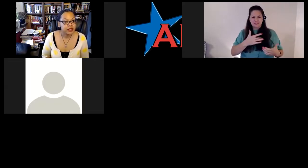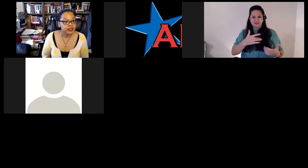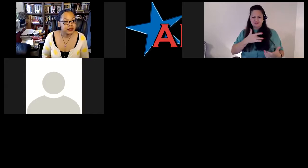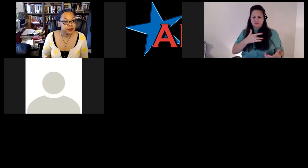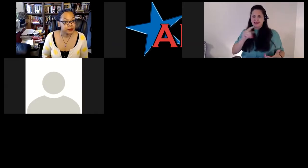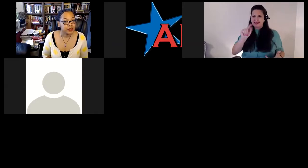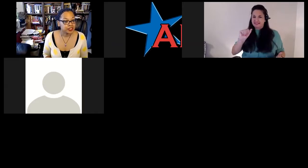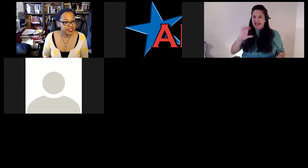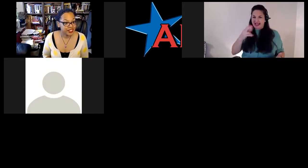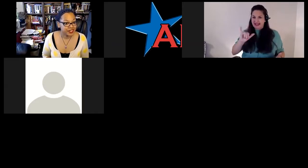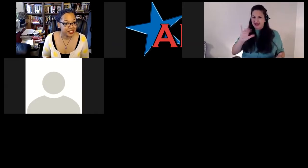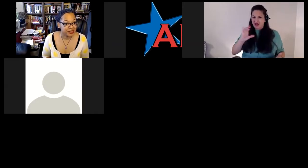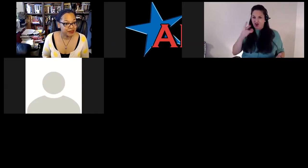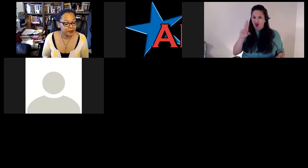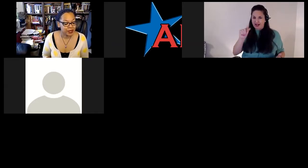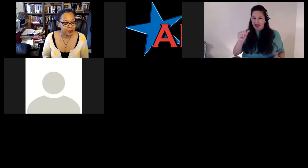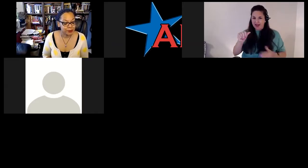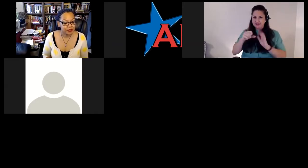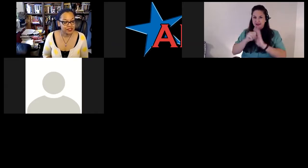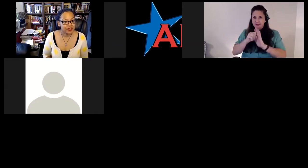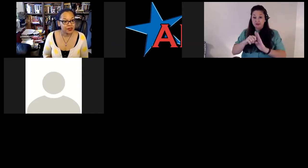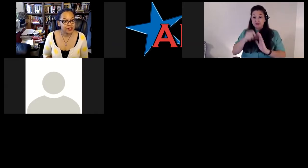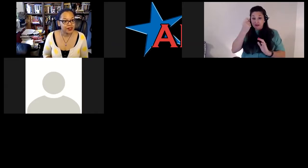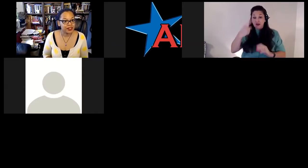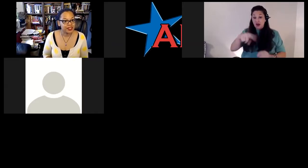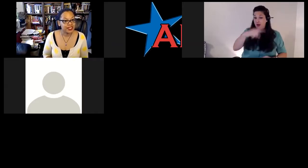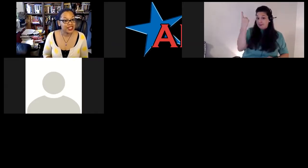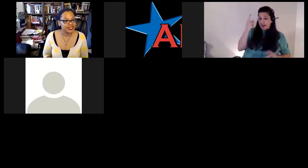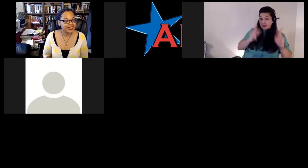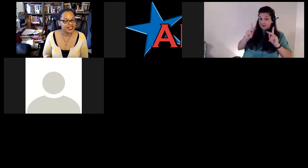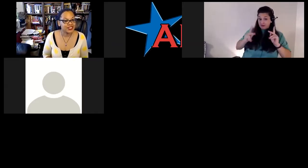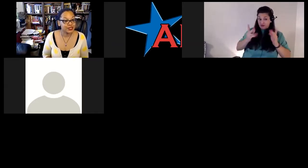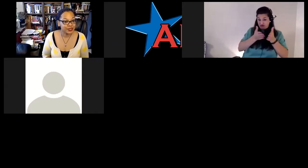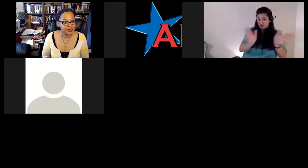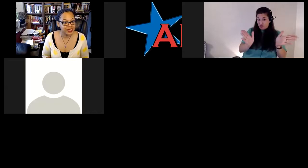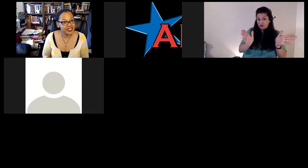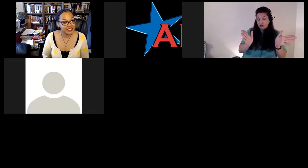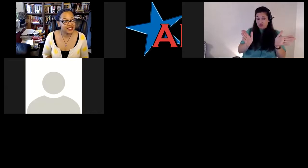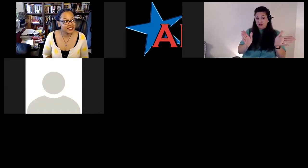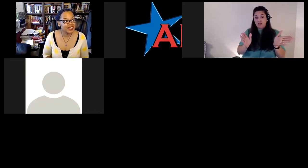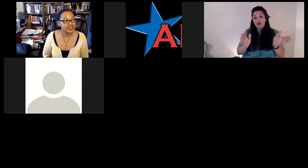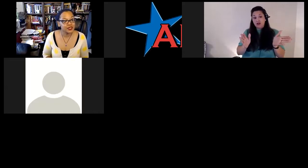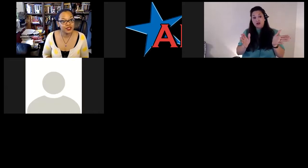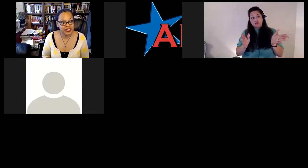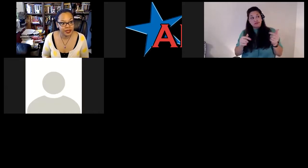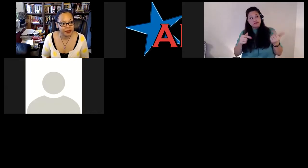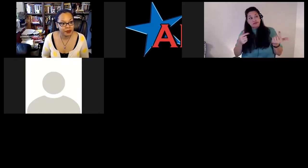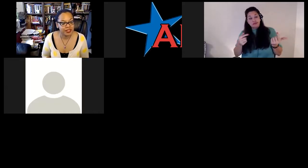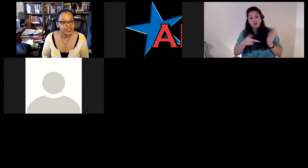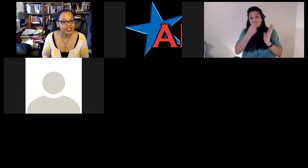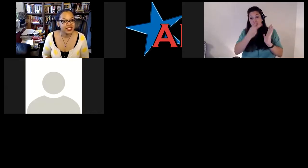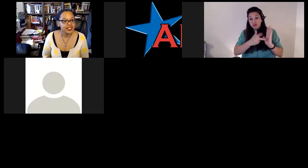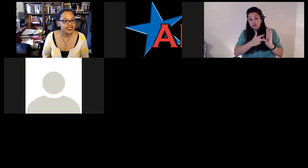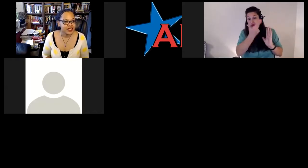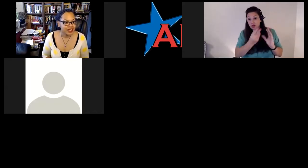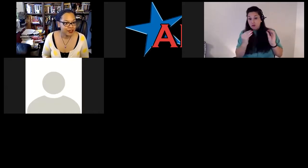Black marginalized genders, again, the Black people in general, are again, I think in this case, 2-3 times more